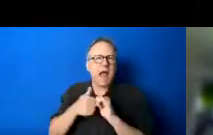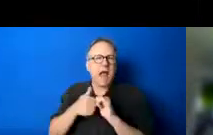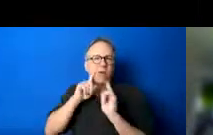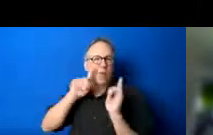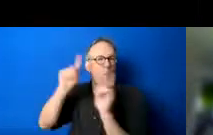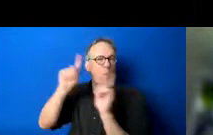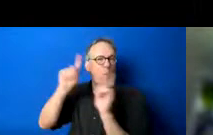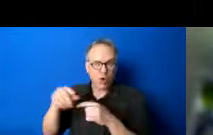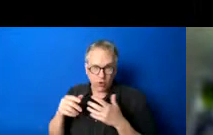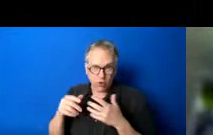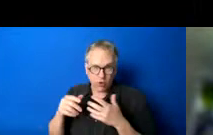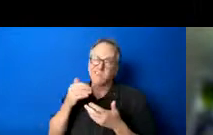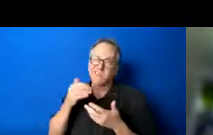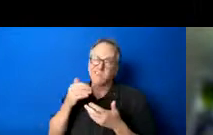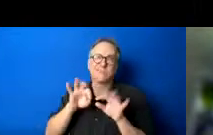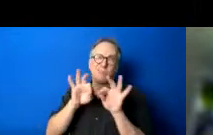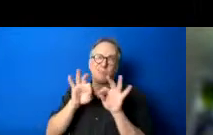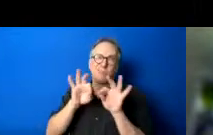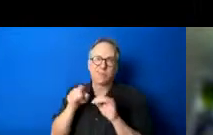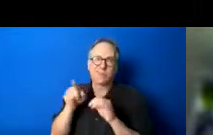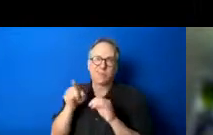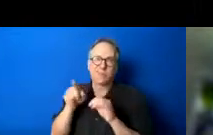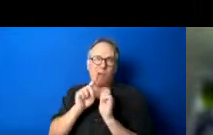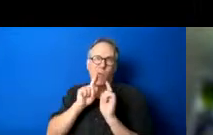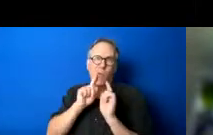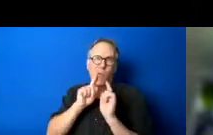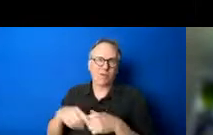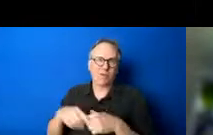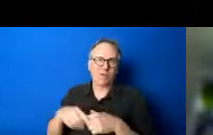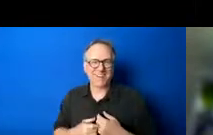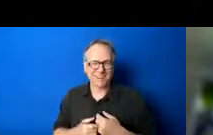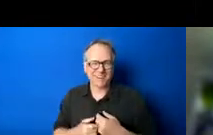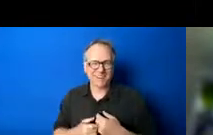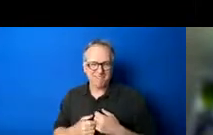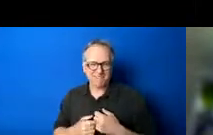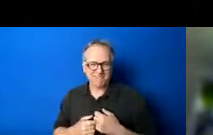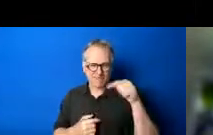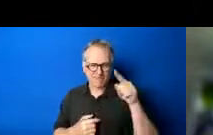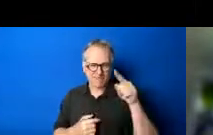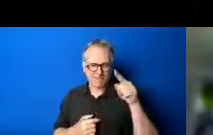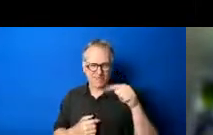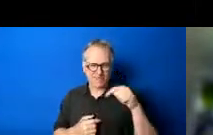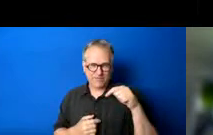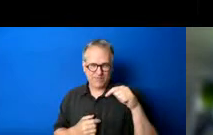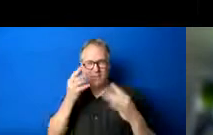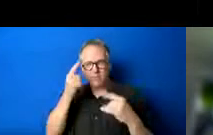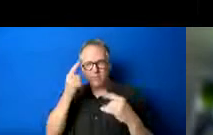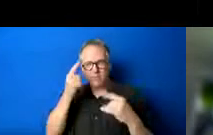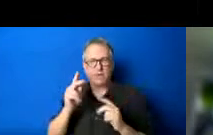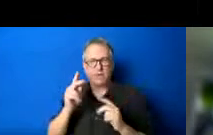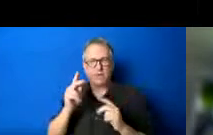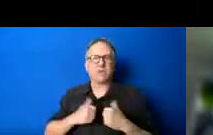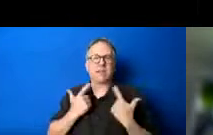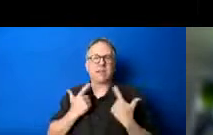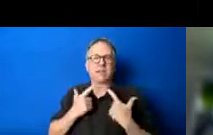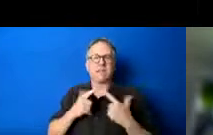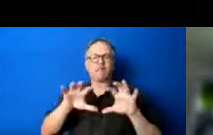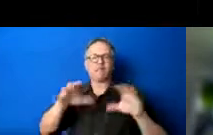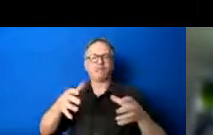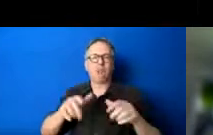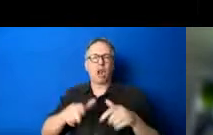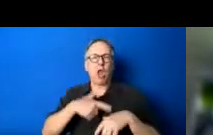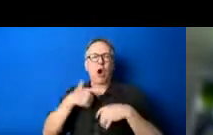them, which is pretty crucial, and then it has information for residents of long-term care facilities, like I